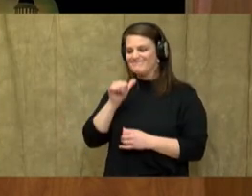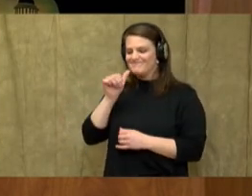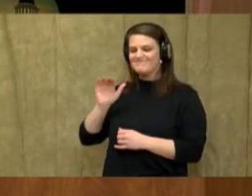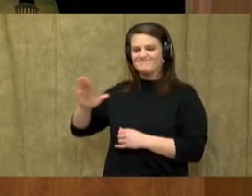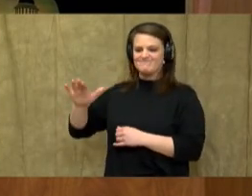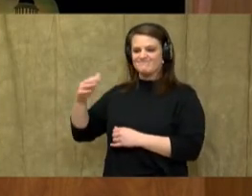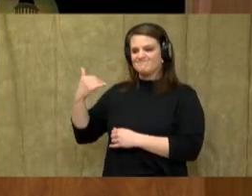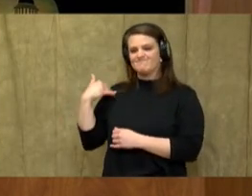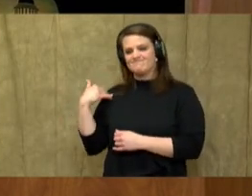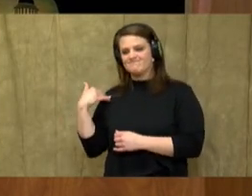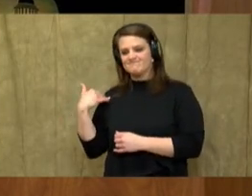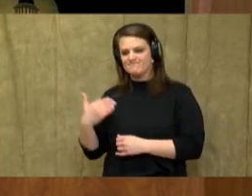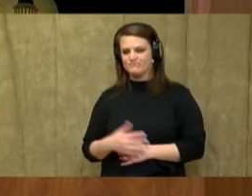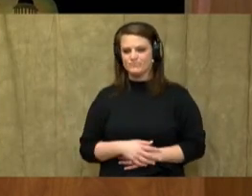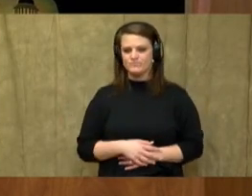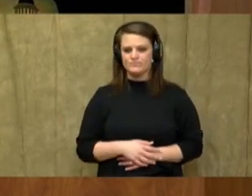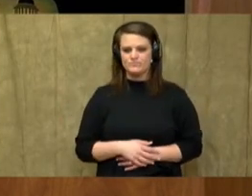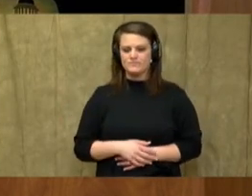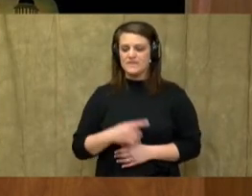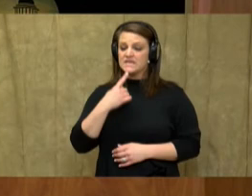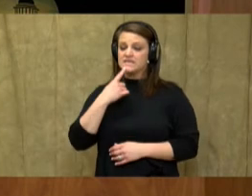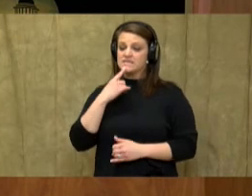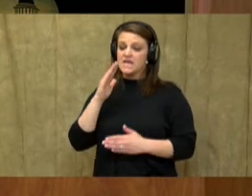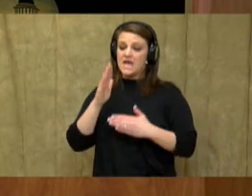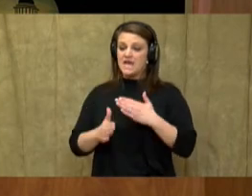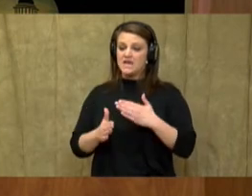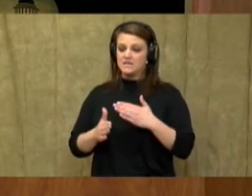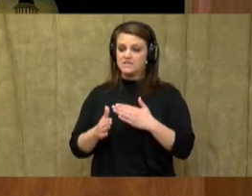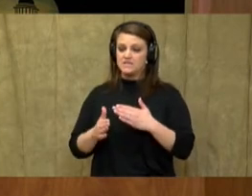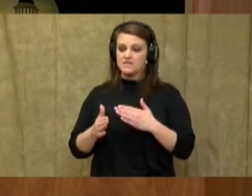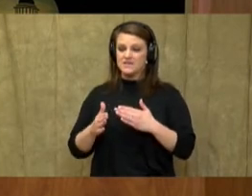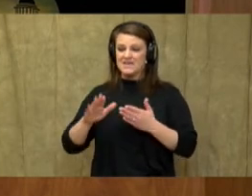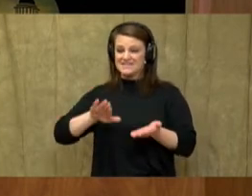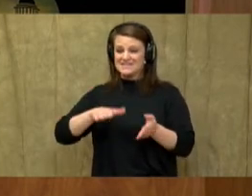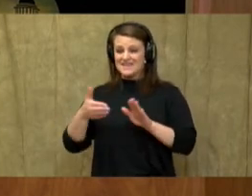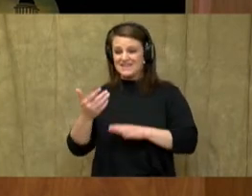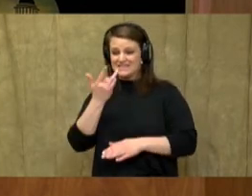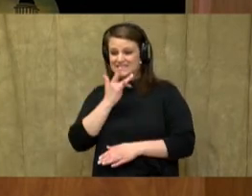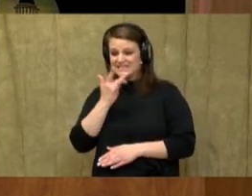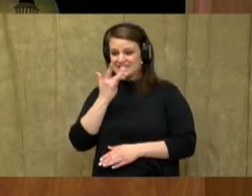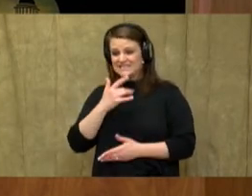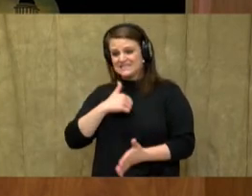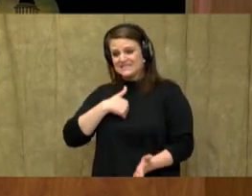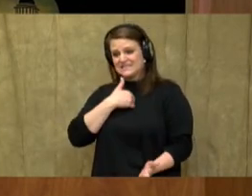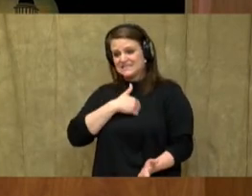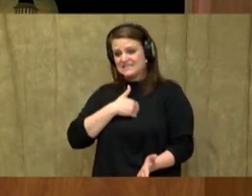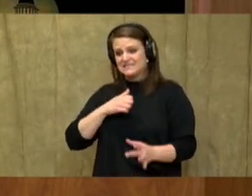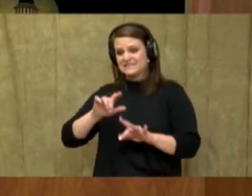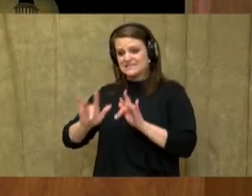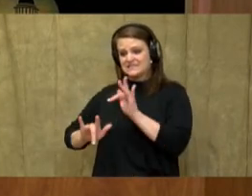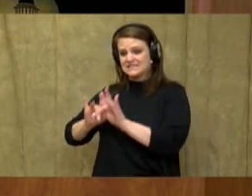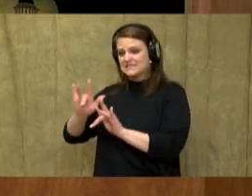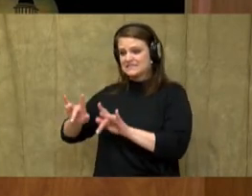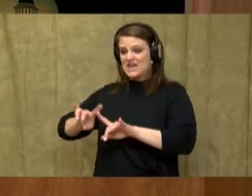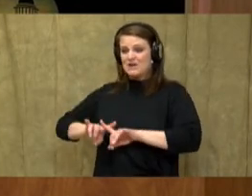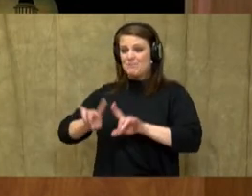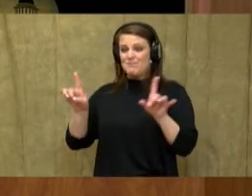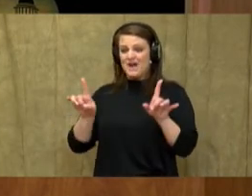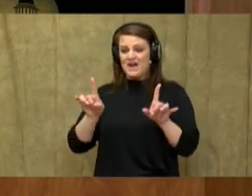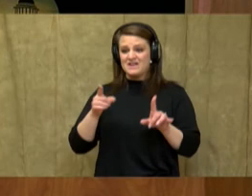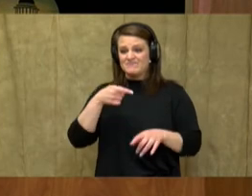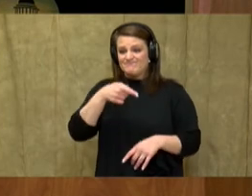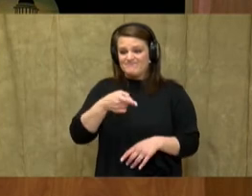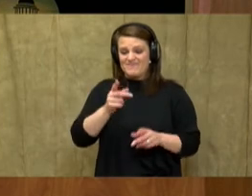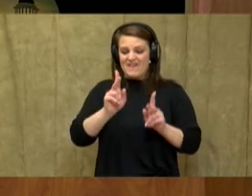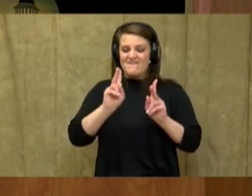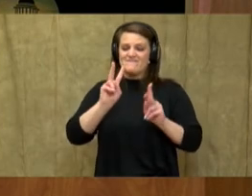fault. The author states at the end that the deaths were unfortunate and that they were the victims of the crowd